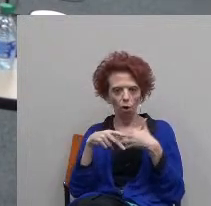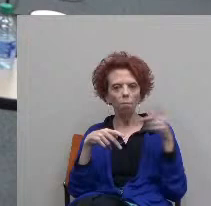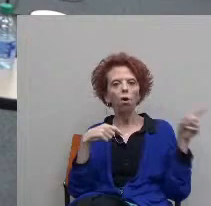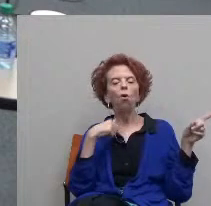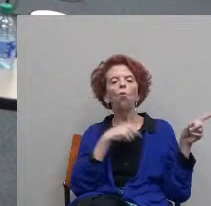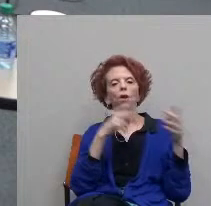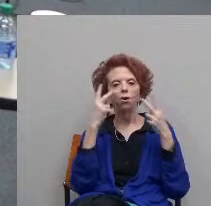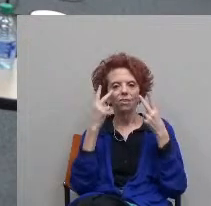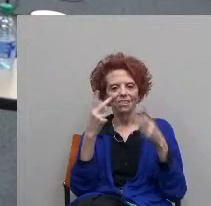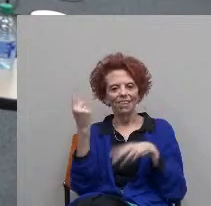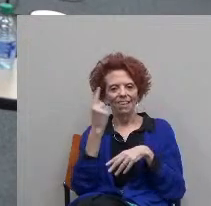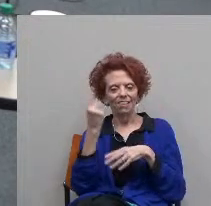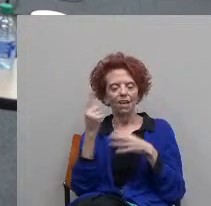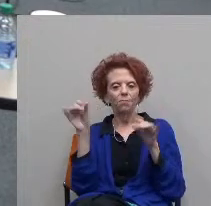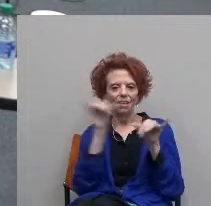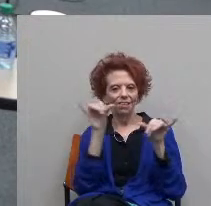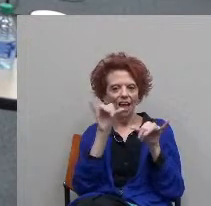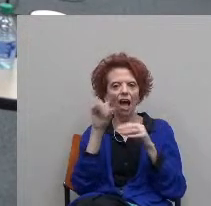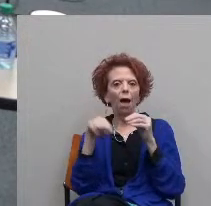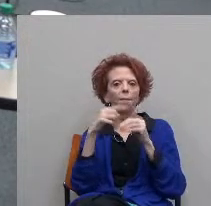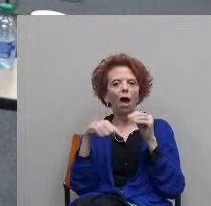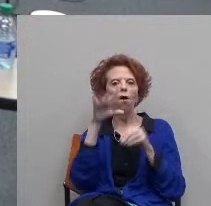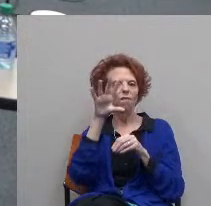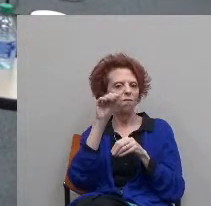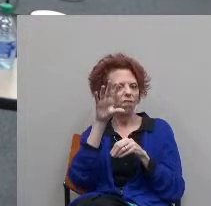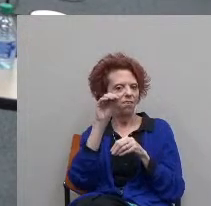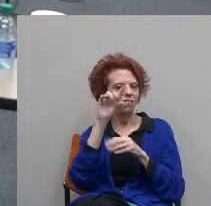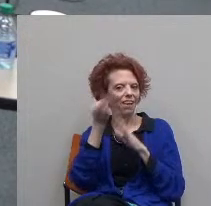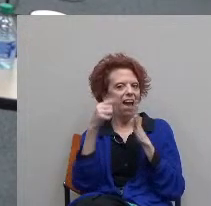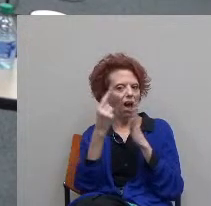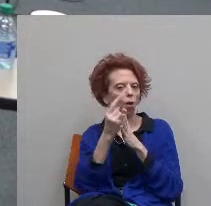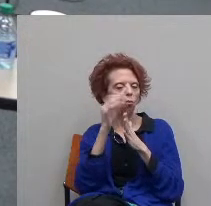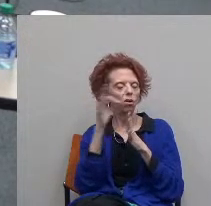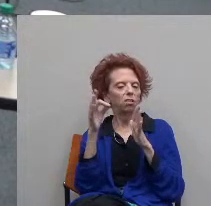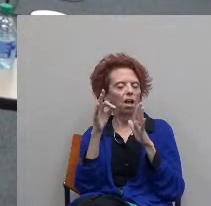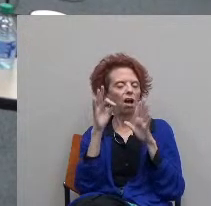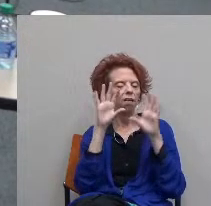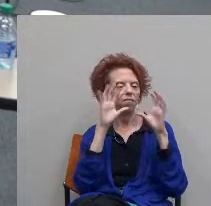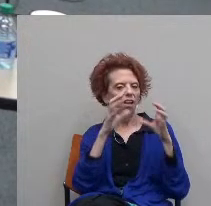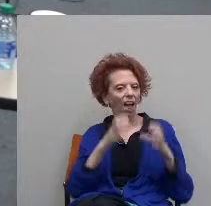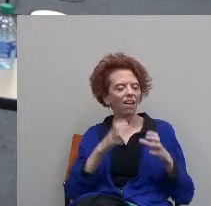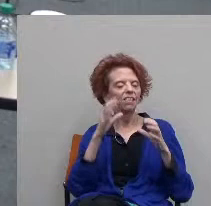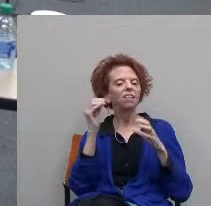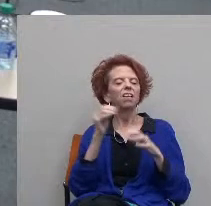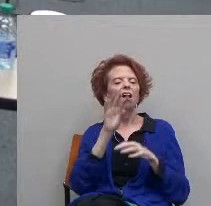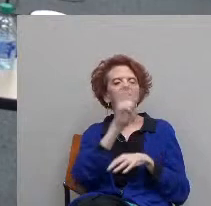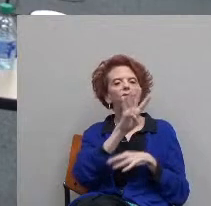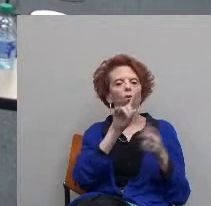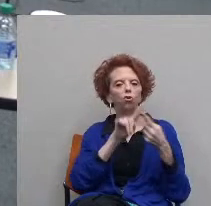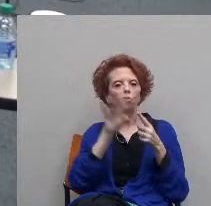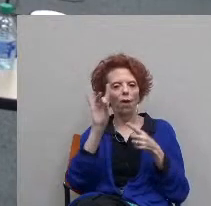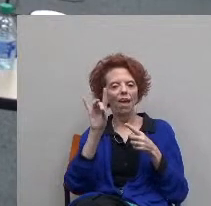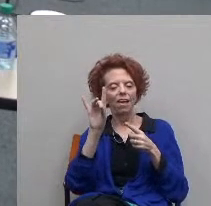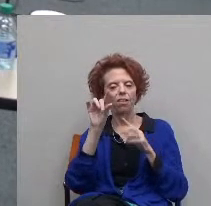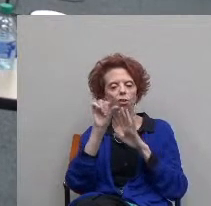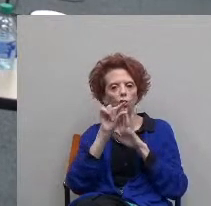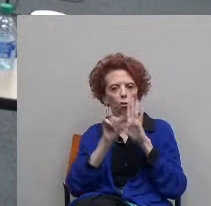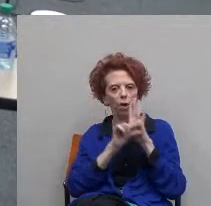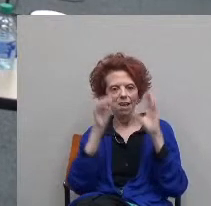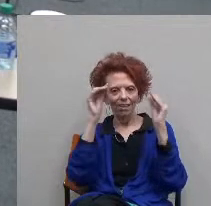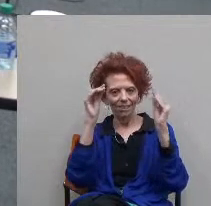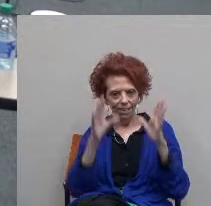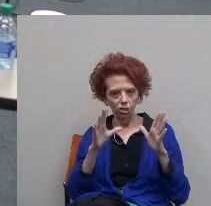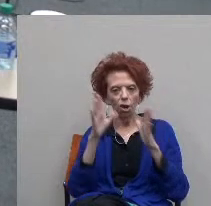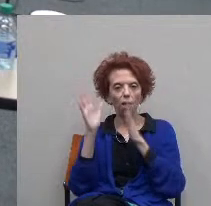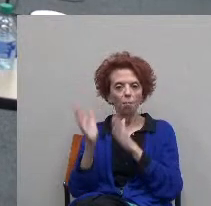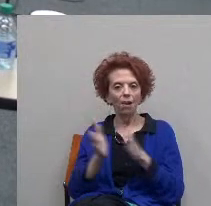we are looking at something similar, about 50 or so hours of modules, 4th through 8th grade teachers. Our